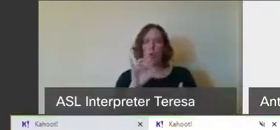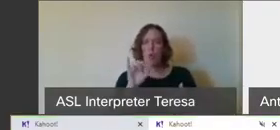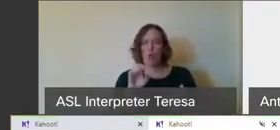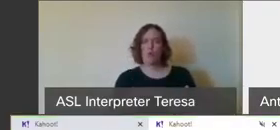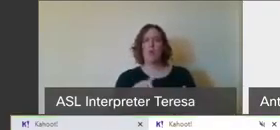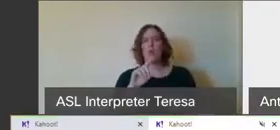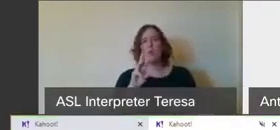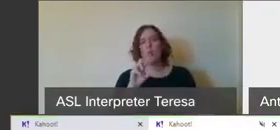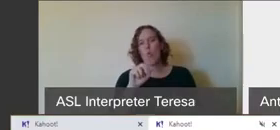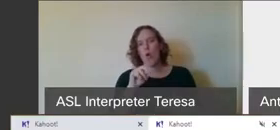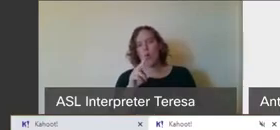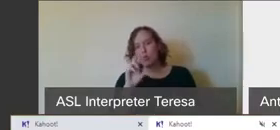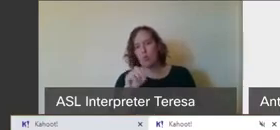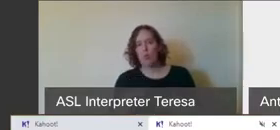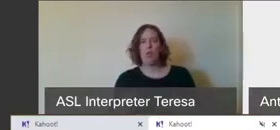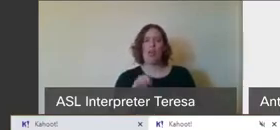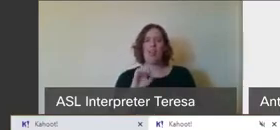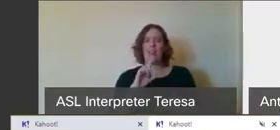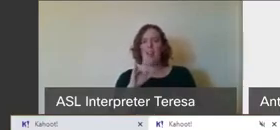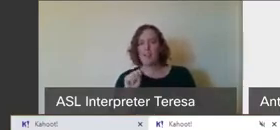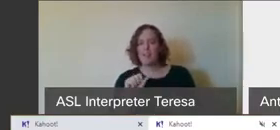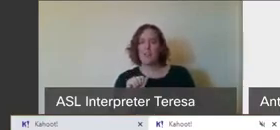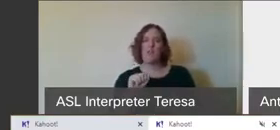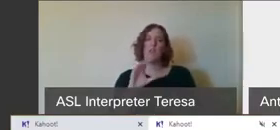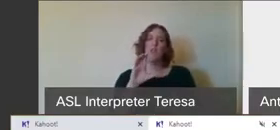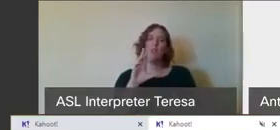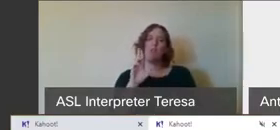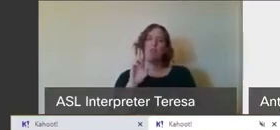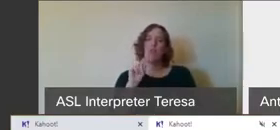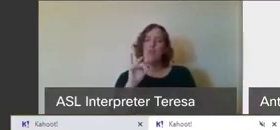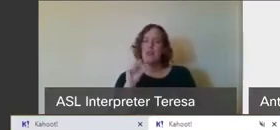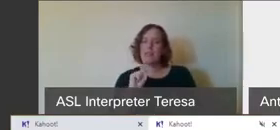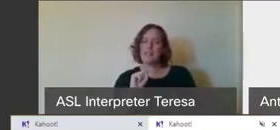Anduandro, Elijah Bell Clark, Curtis McLean,